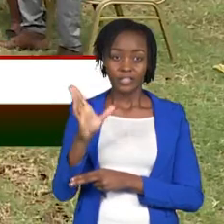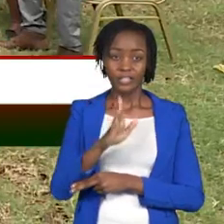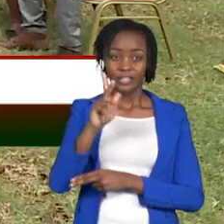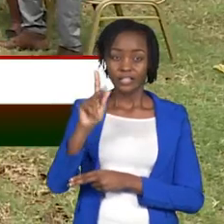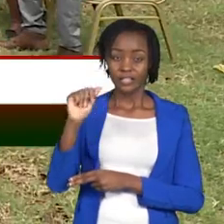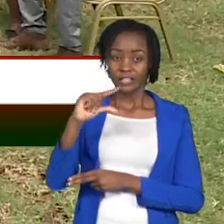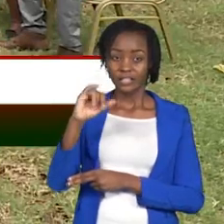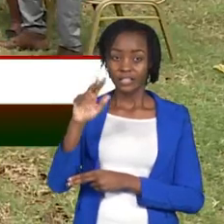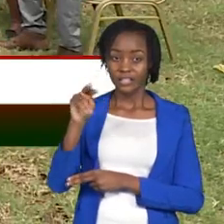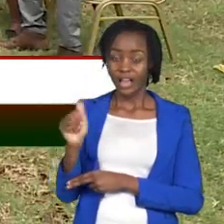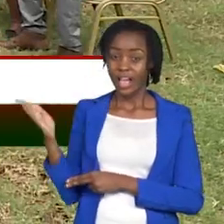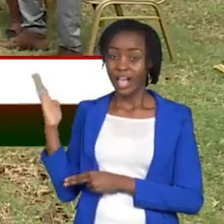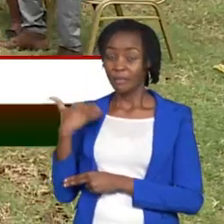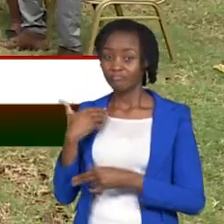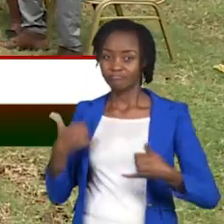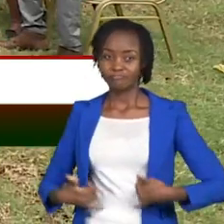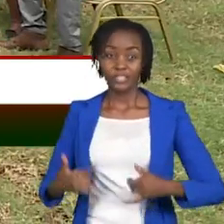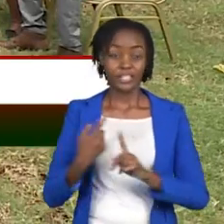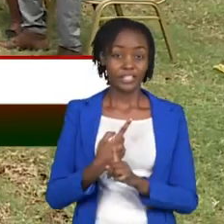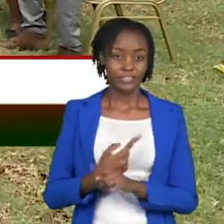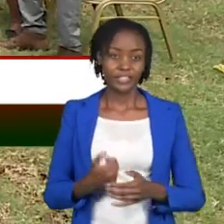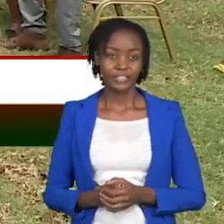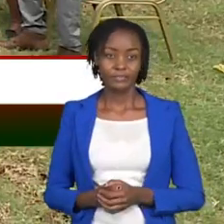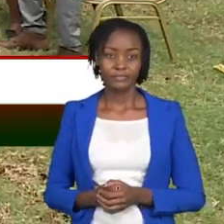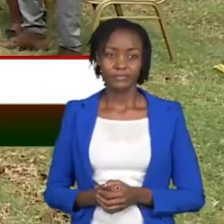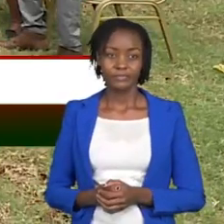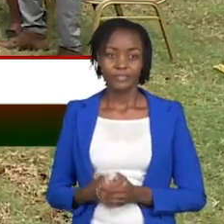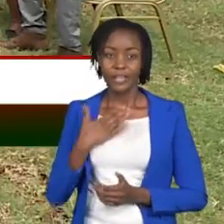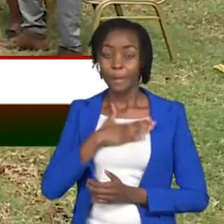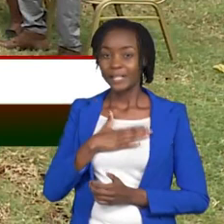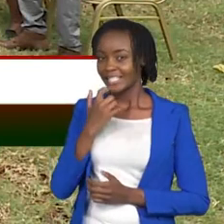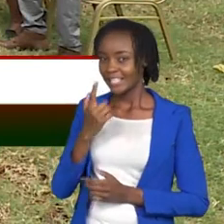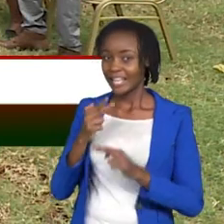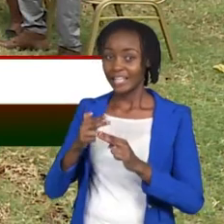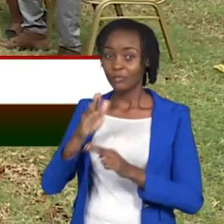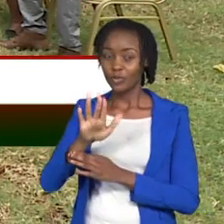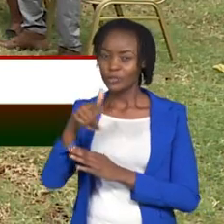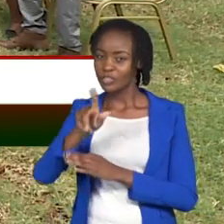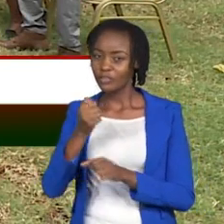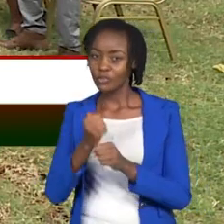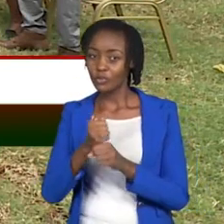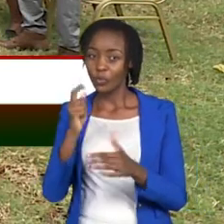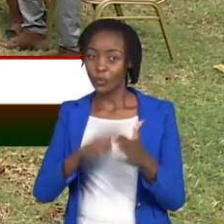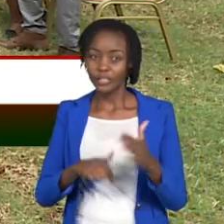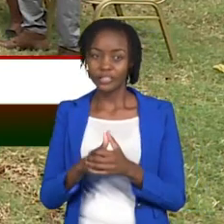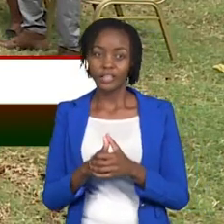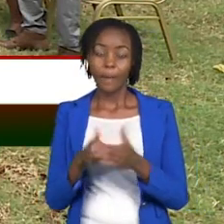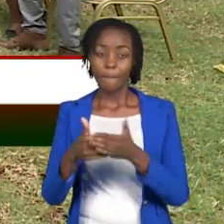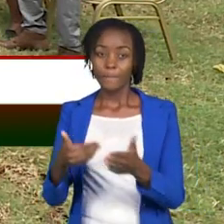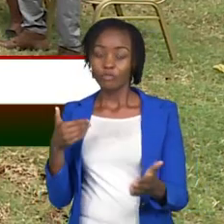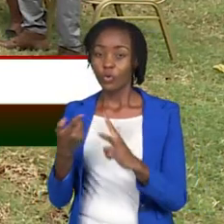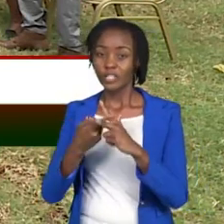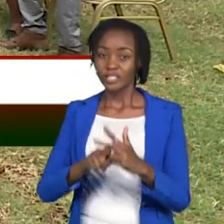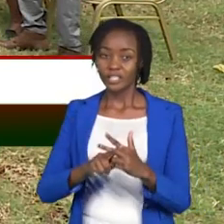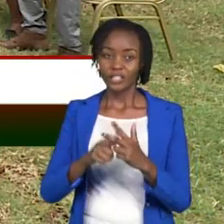young, enthusiastic people. To start with, you can tell us your name and what you do before we get to you telling us